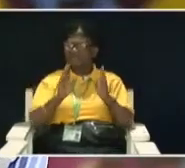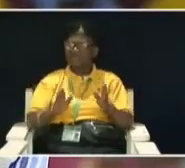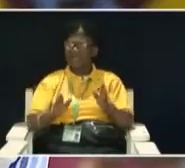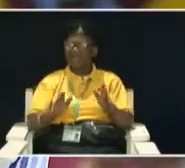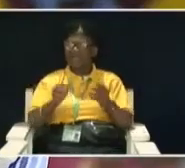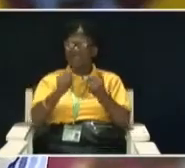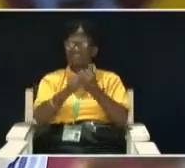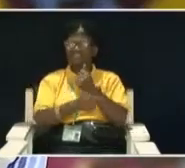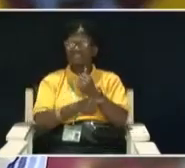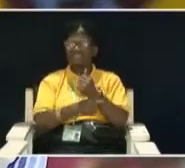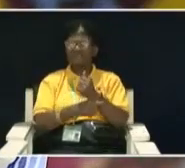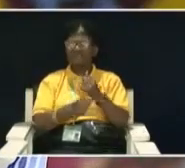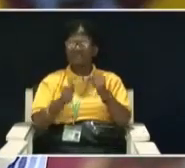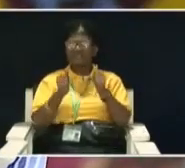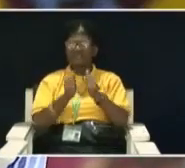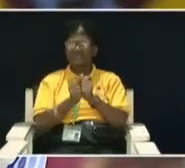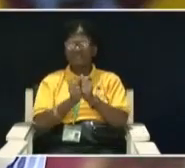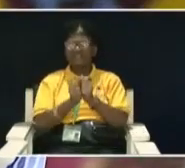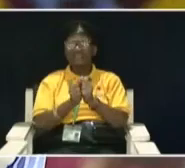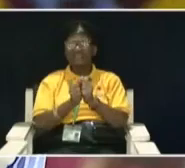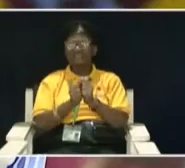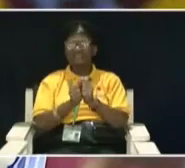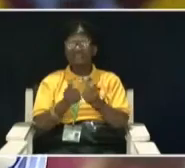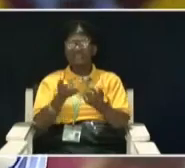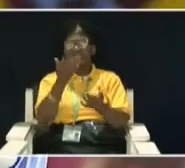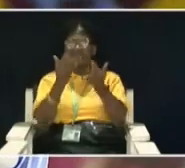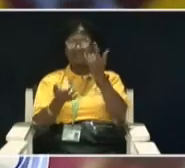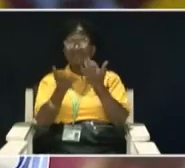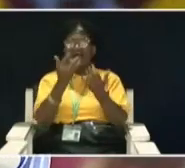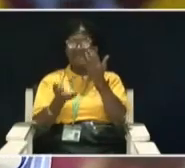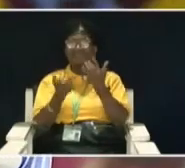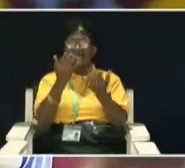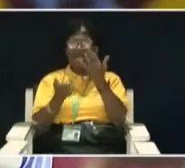In partnership with fire.